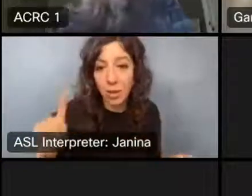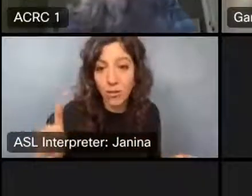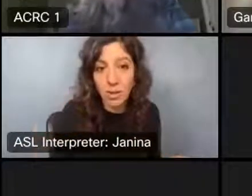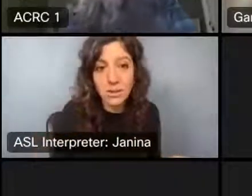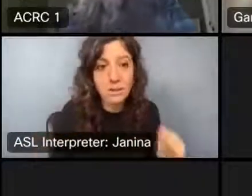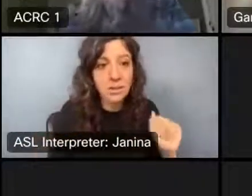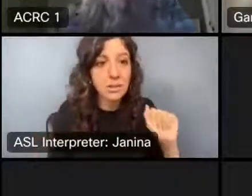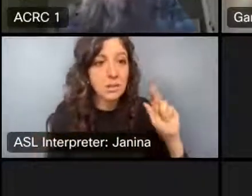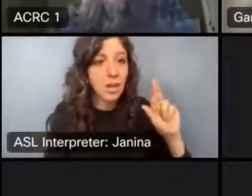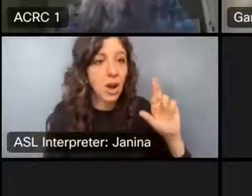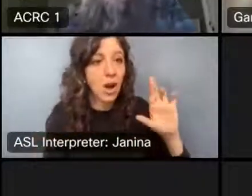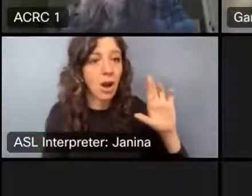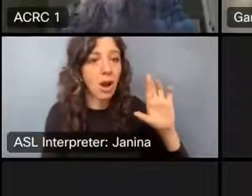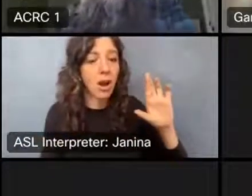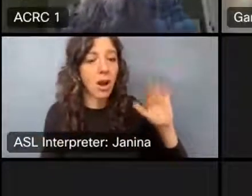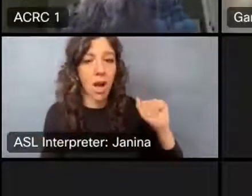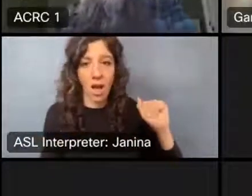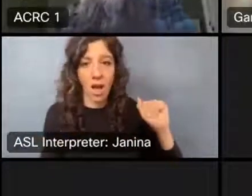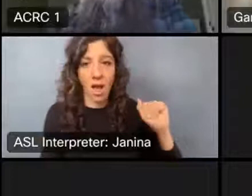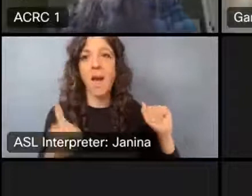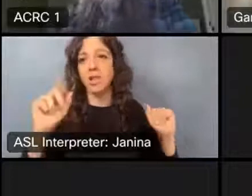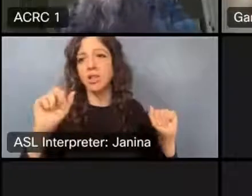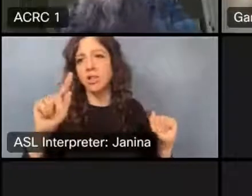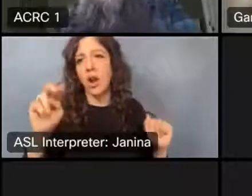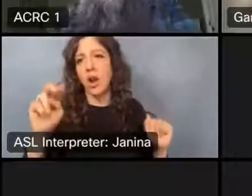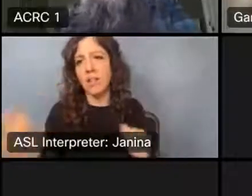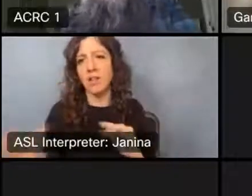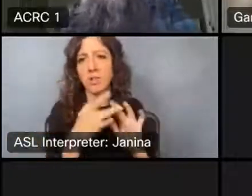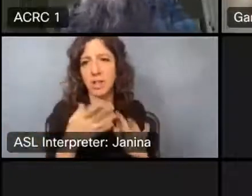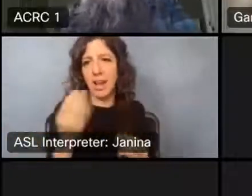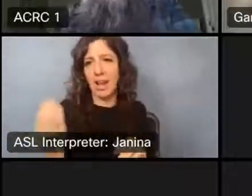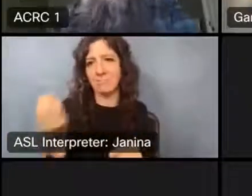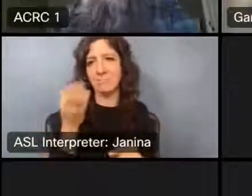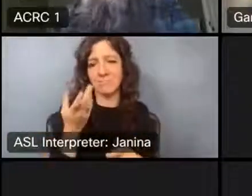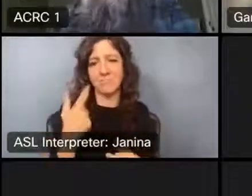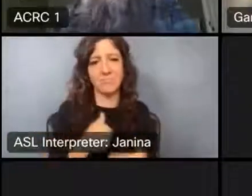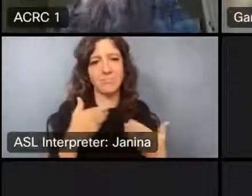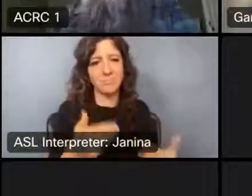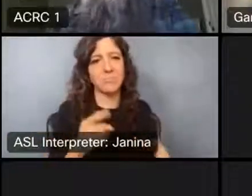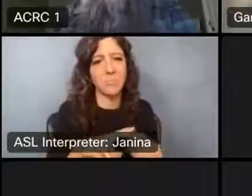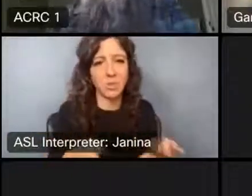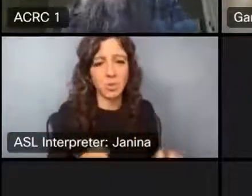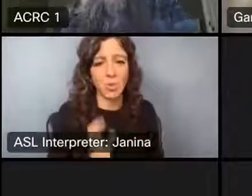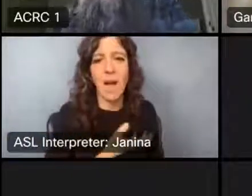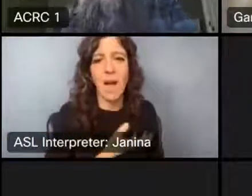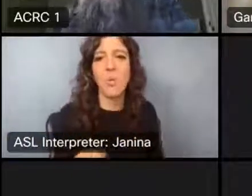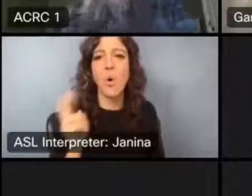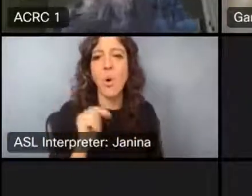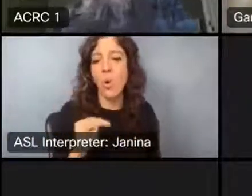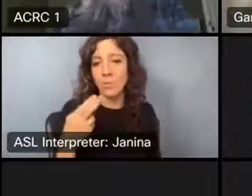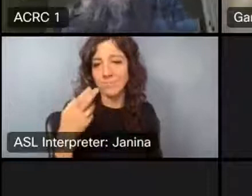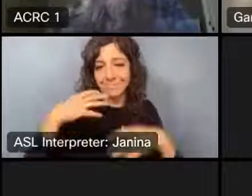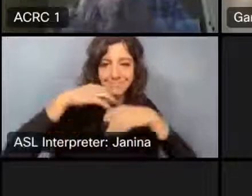Darlene from ARCA reached out to us yesterday and said she recommended regional centers maybe just move forward with our own short